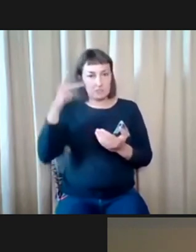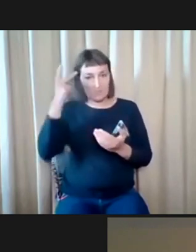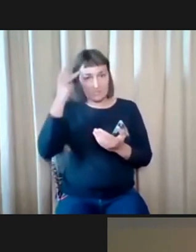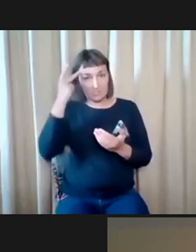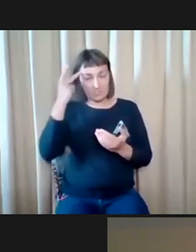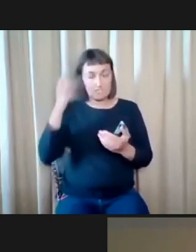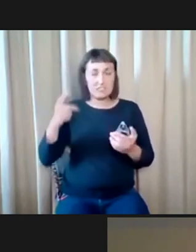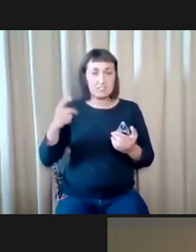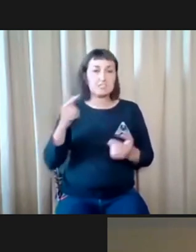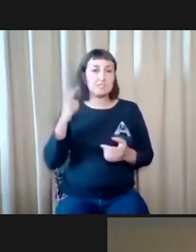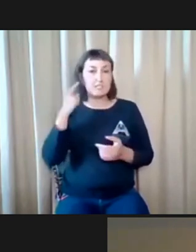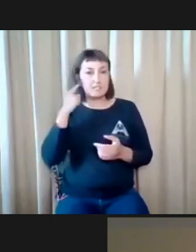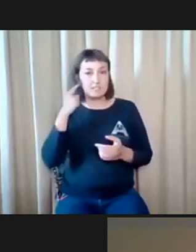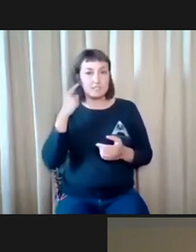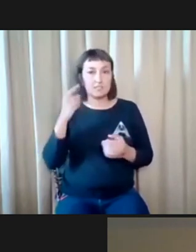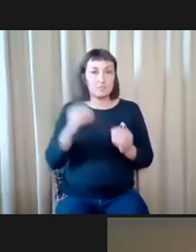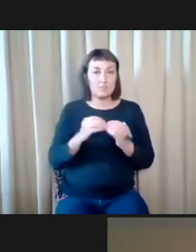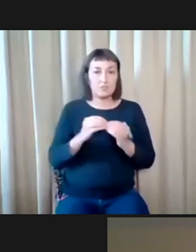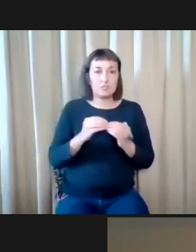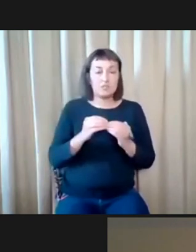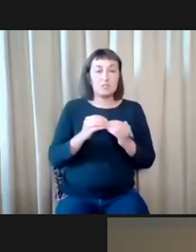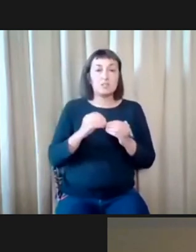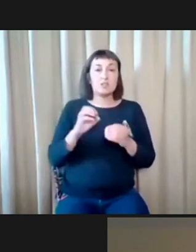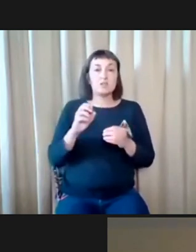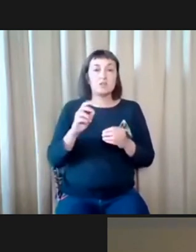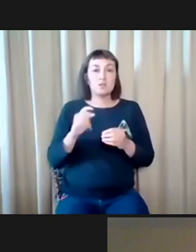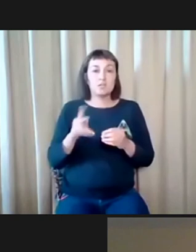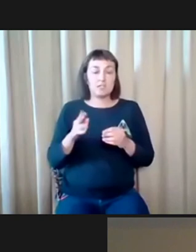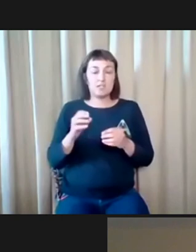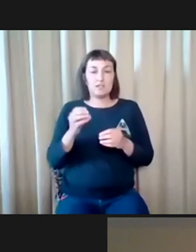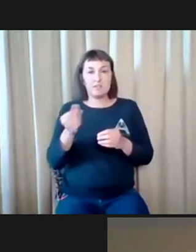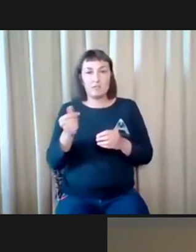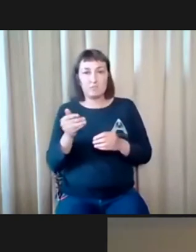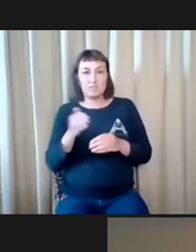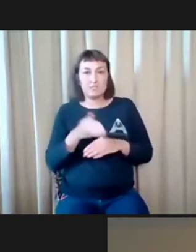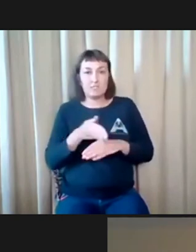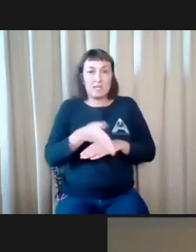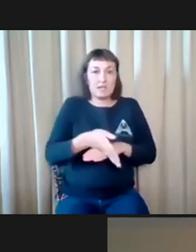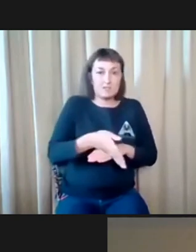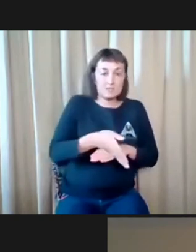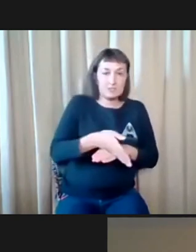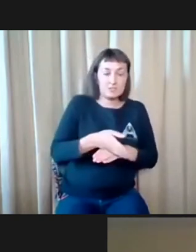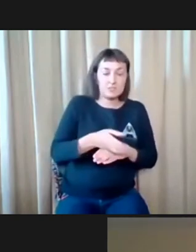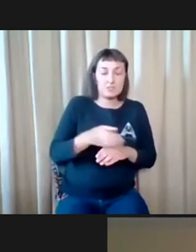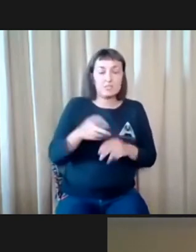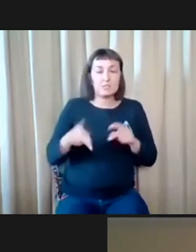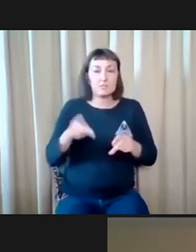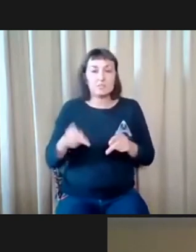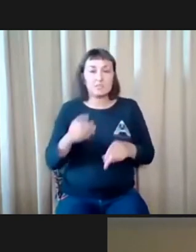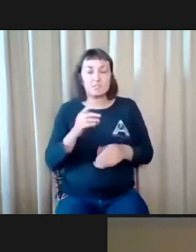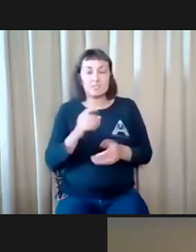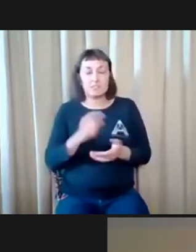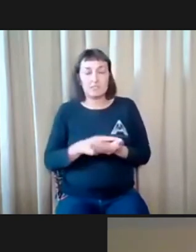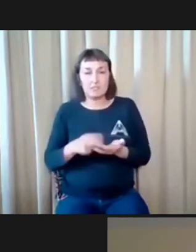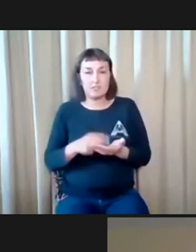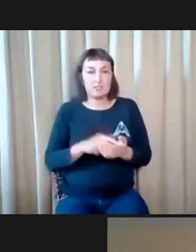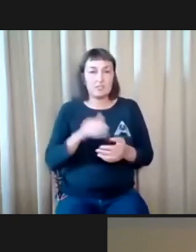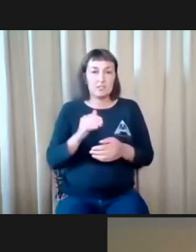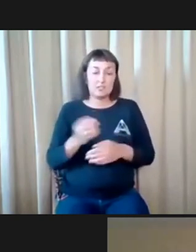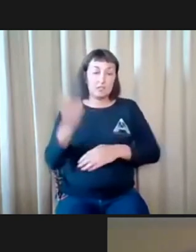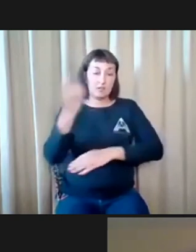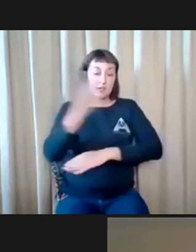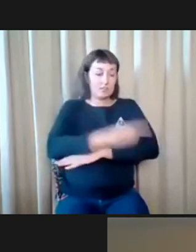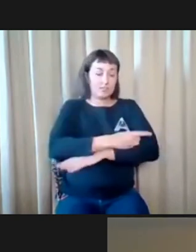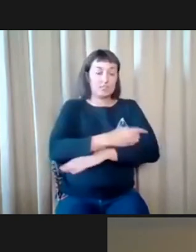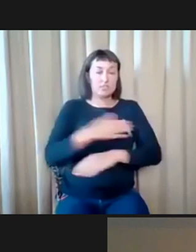Okay. Well, we are actually have gone over a few minutes because, I mean, I know everyone could talk to you guys all day long. And please know we're